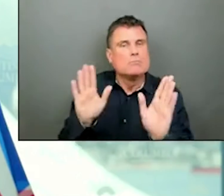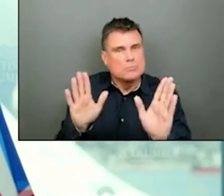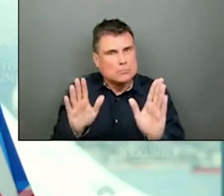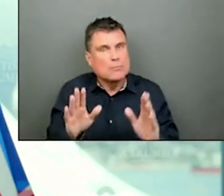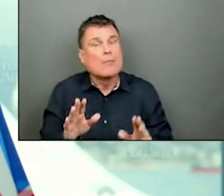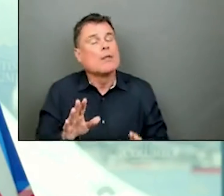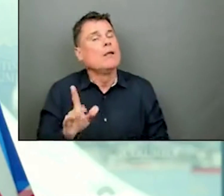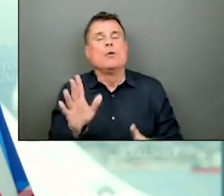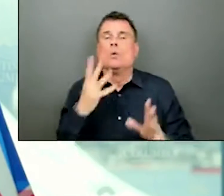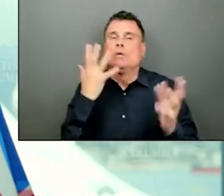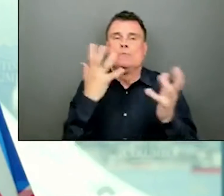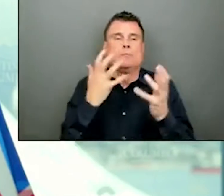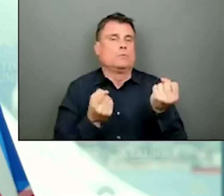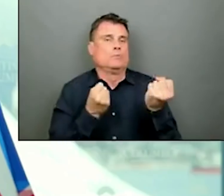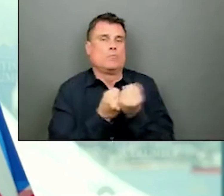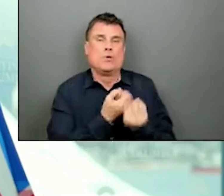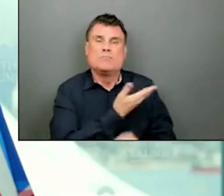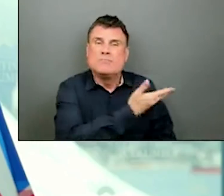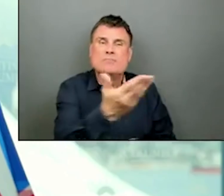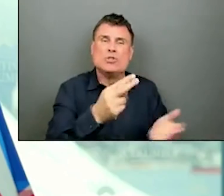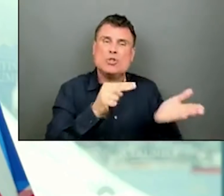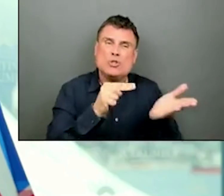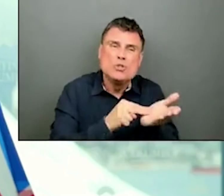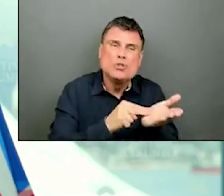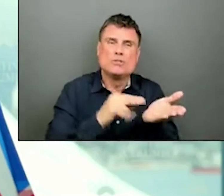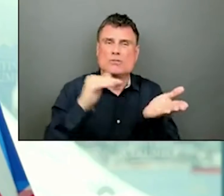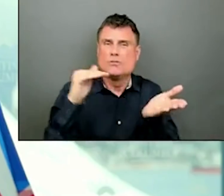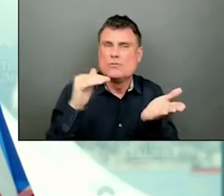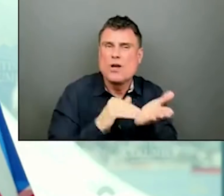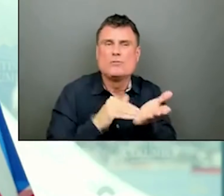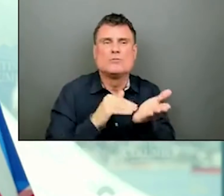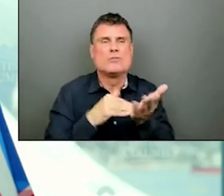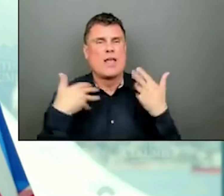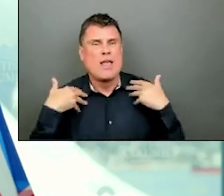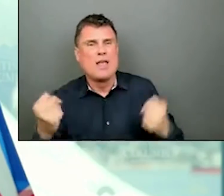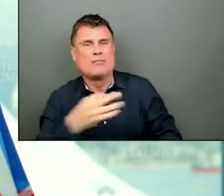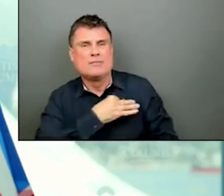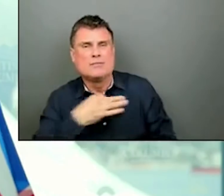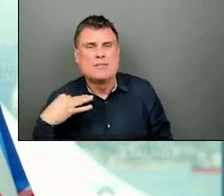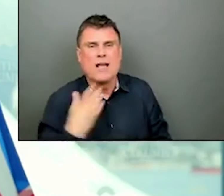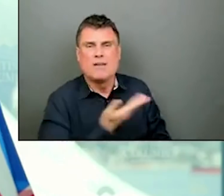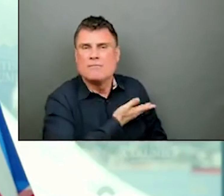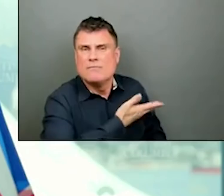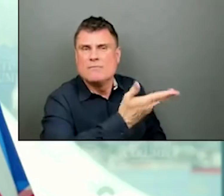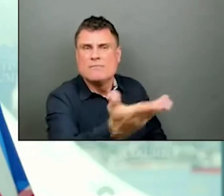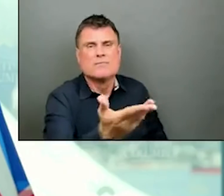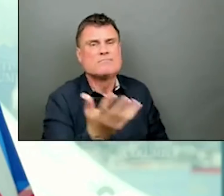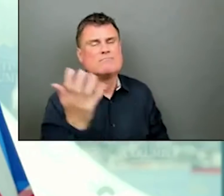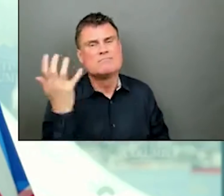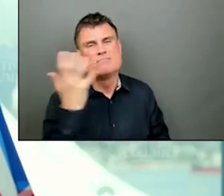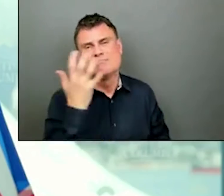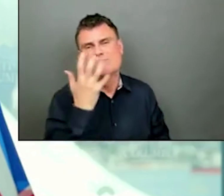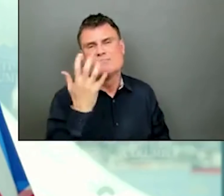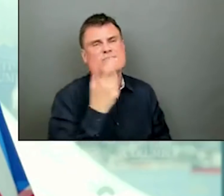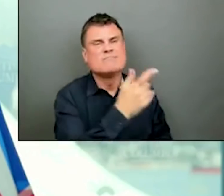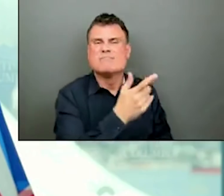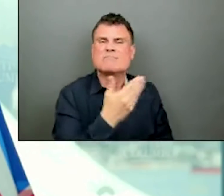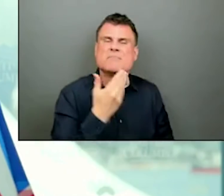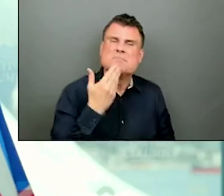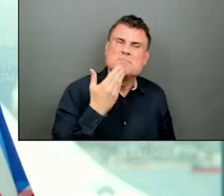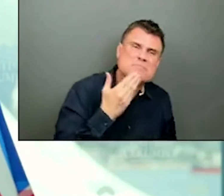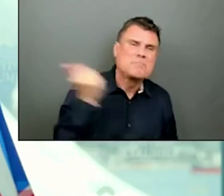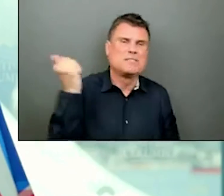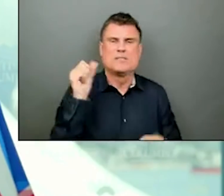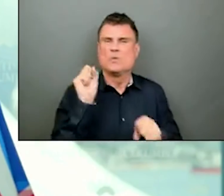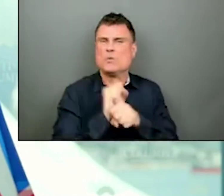done across critical care, in particular in BC, on a world scale, some of the best work done by any healthcare workers in